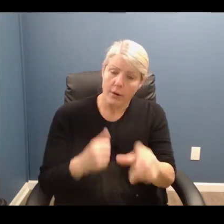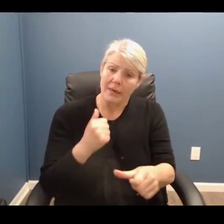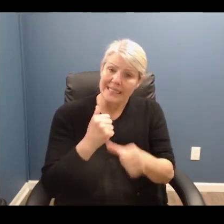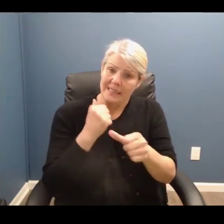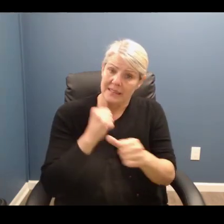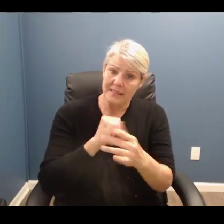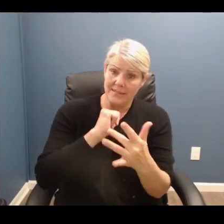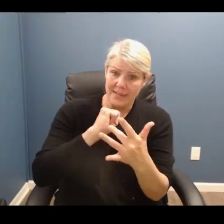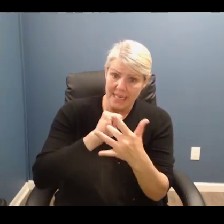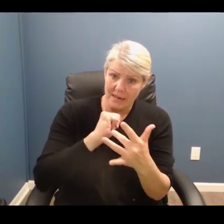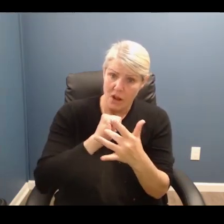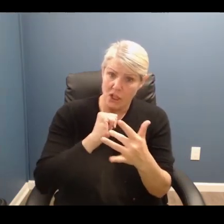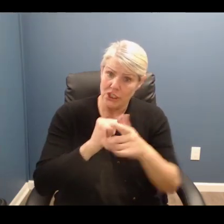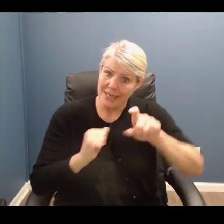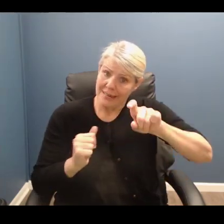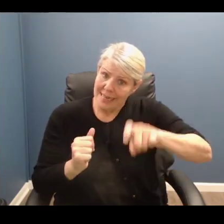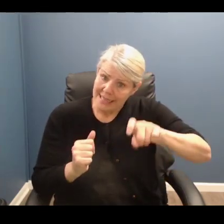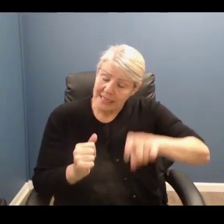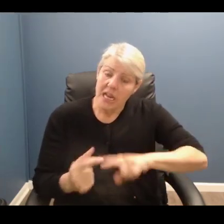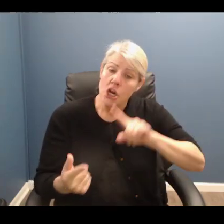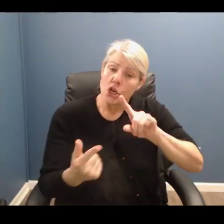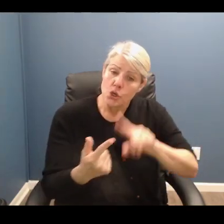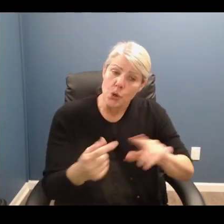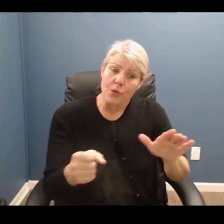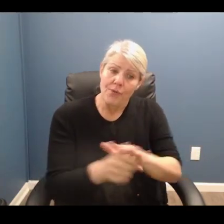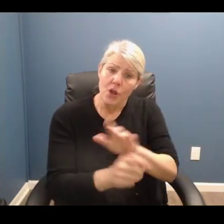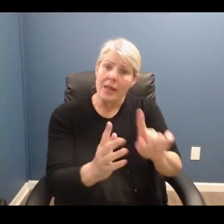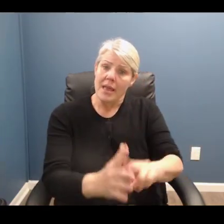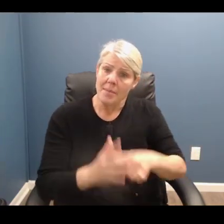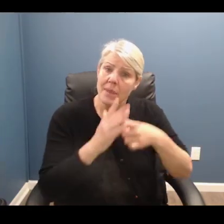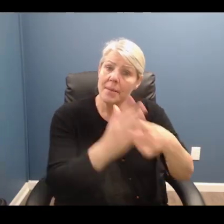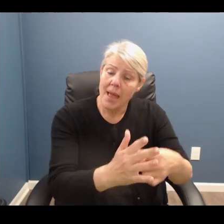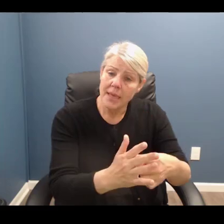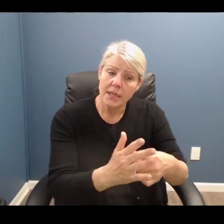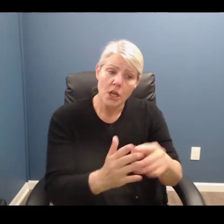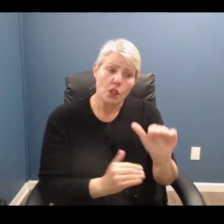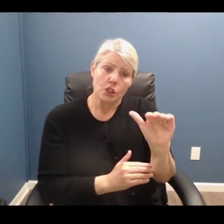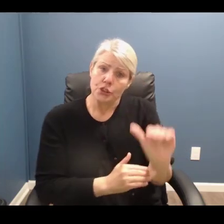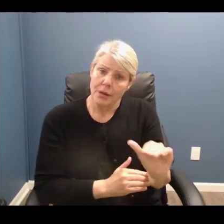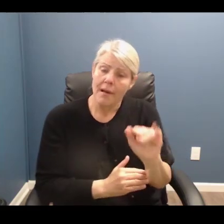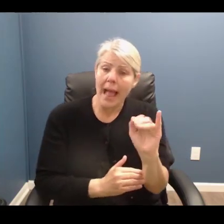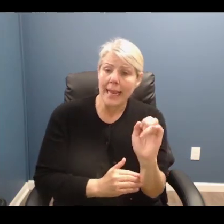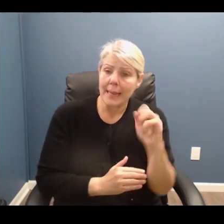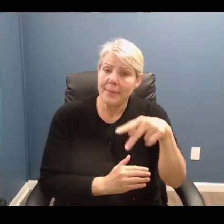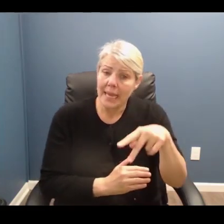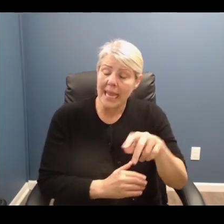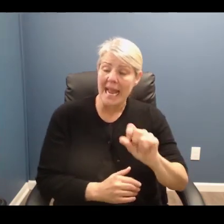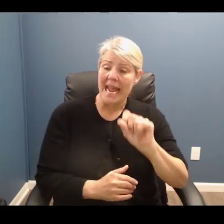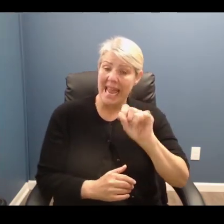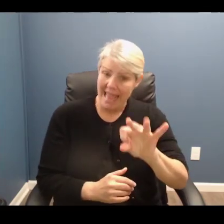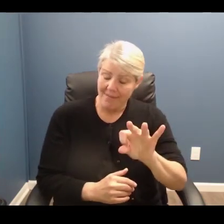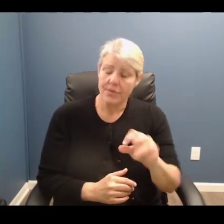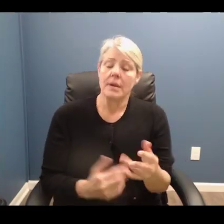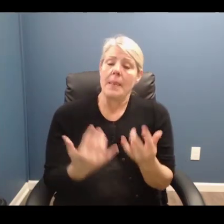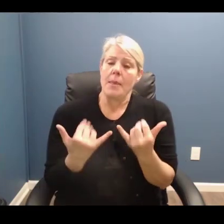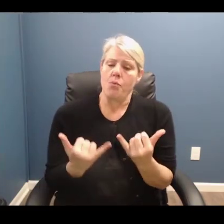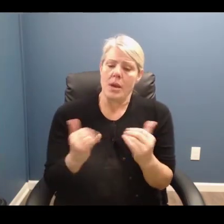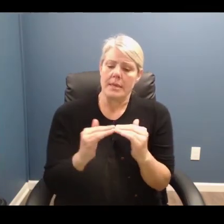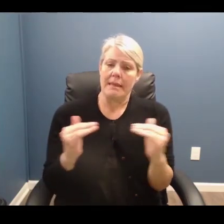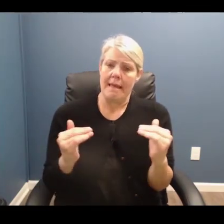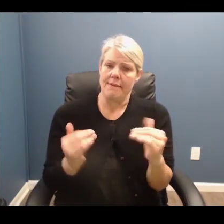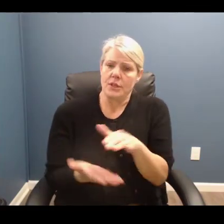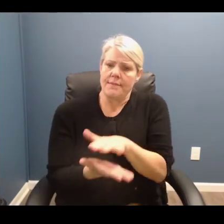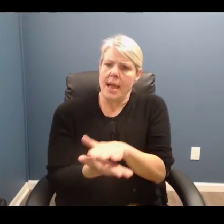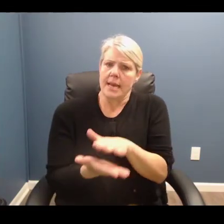and services necessary in order to implement the child's IEP? If the present levels of